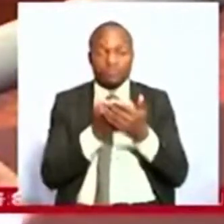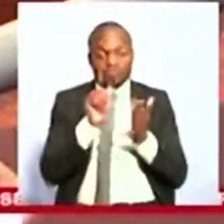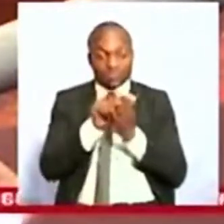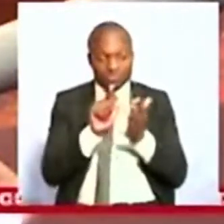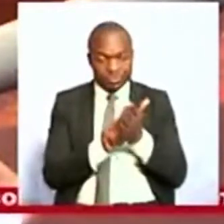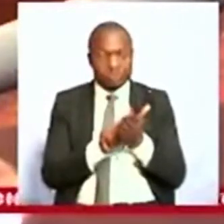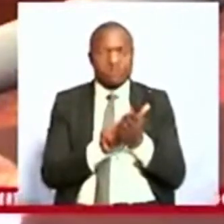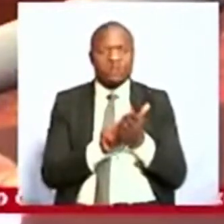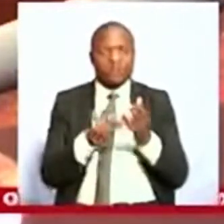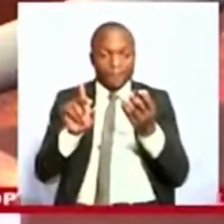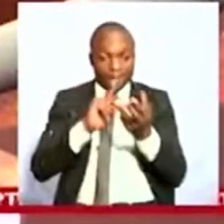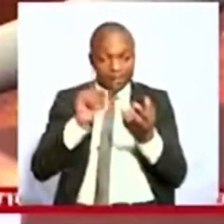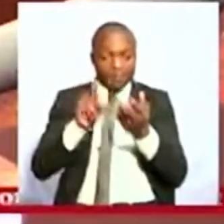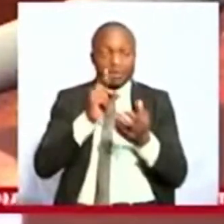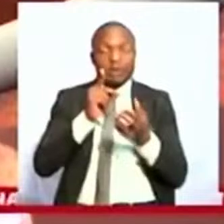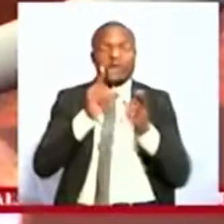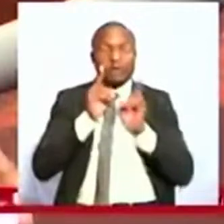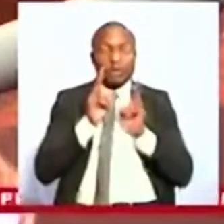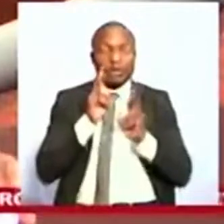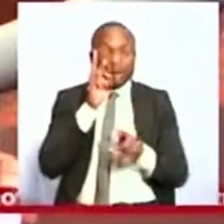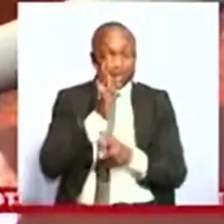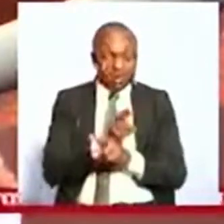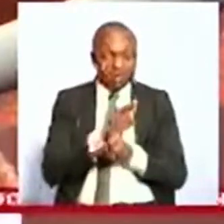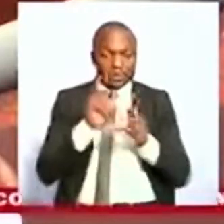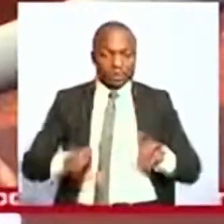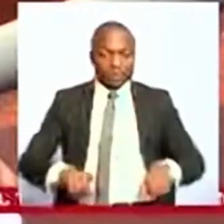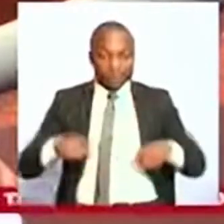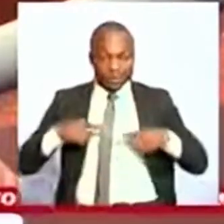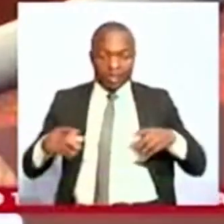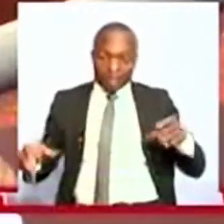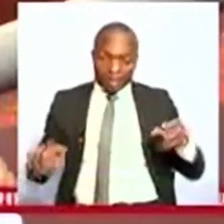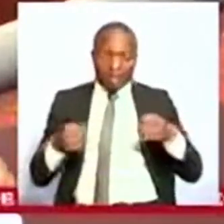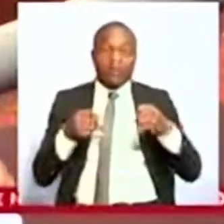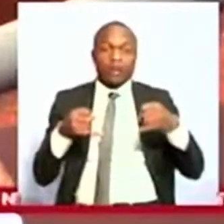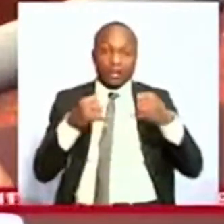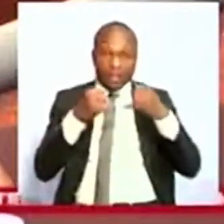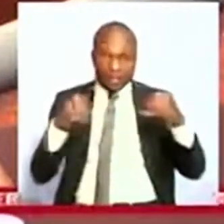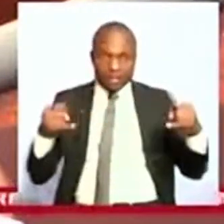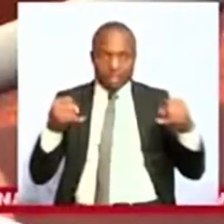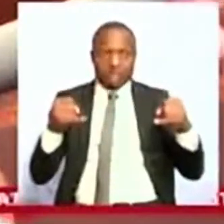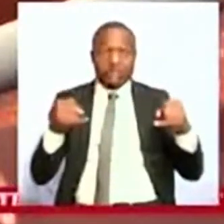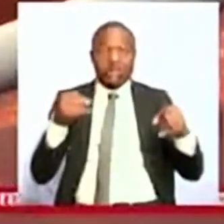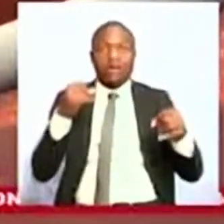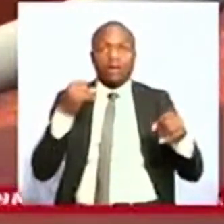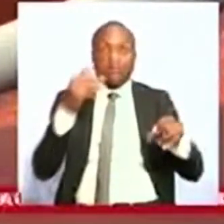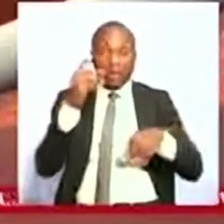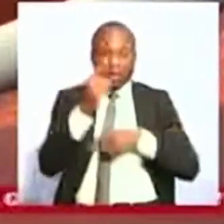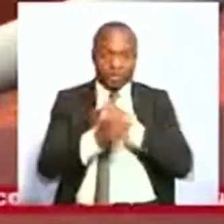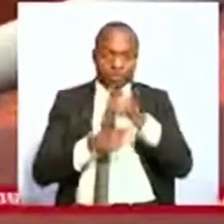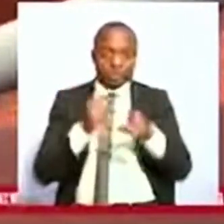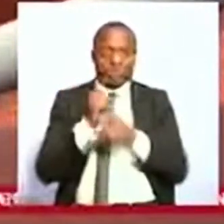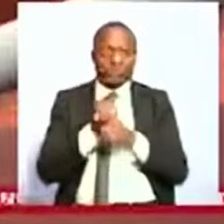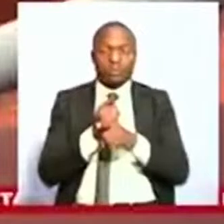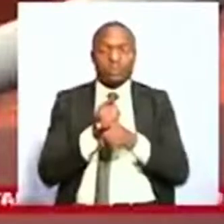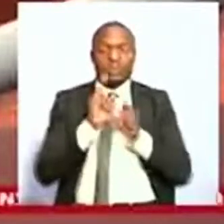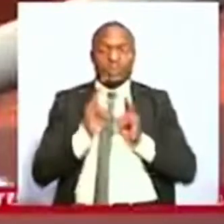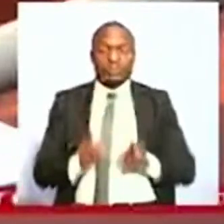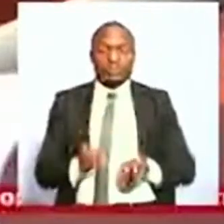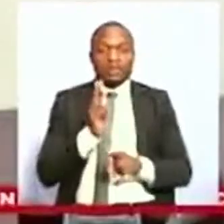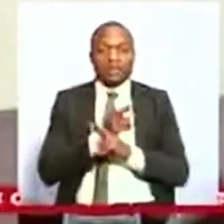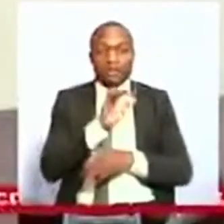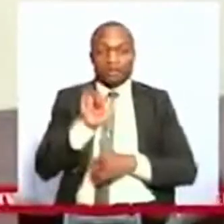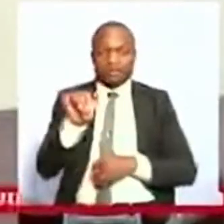that prioritizes the right to life and aligns with global human rights standards. I submit.